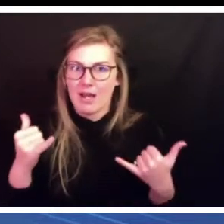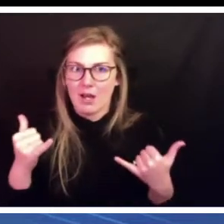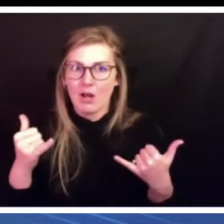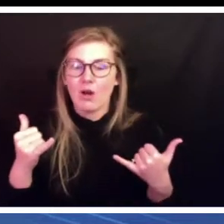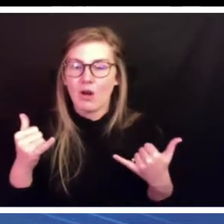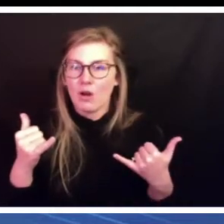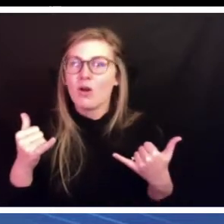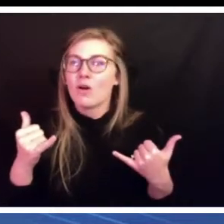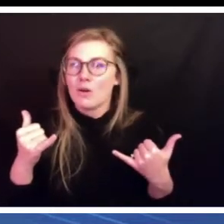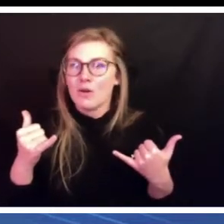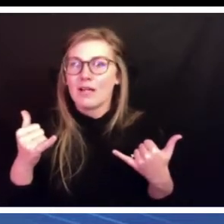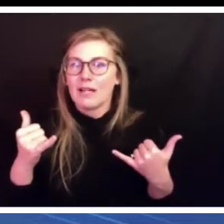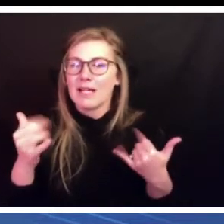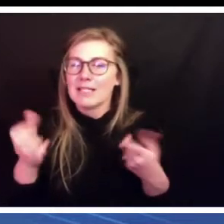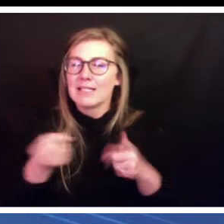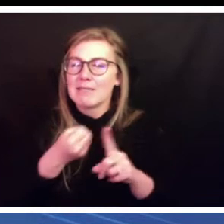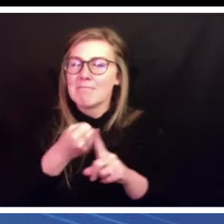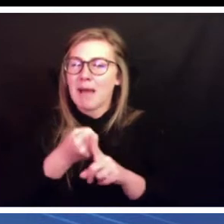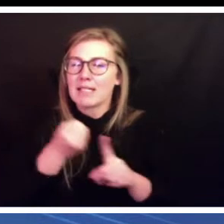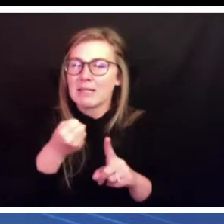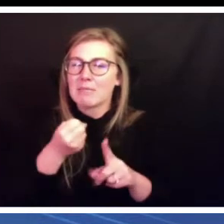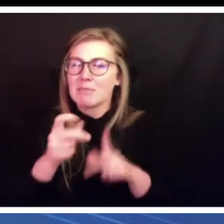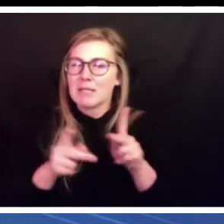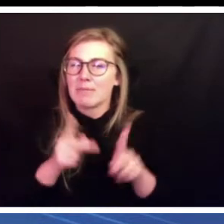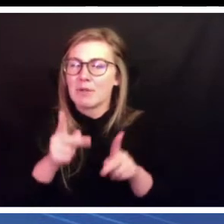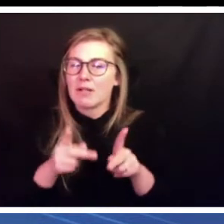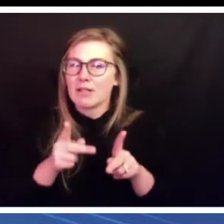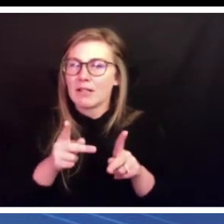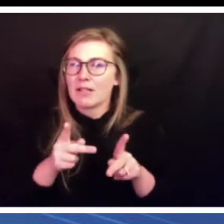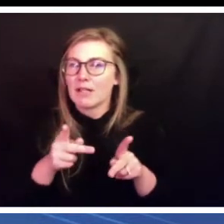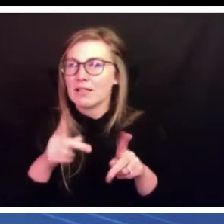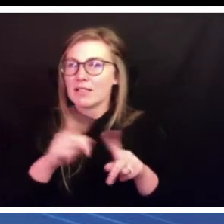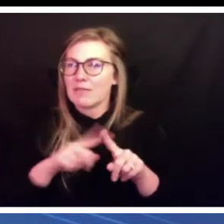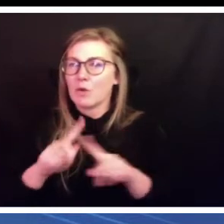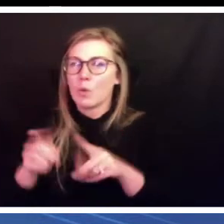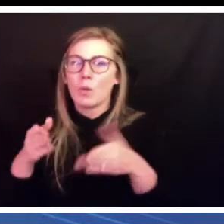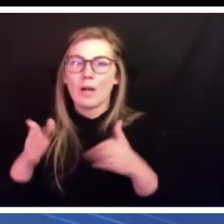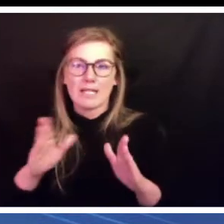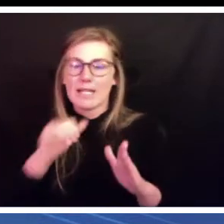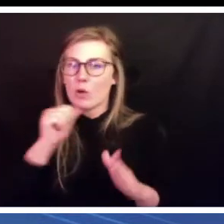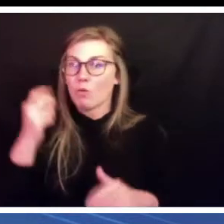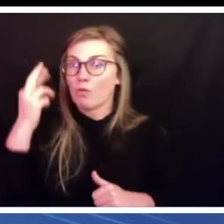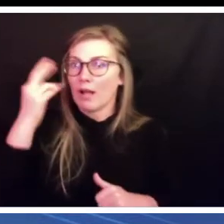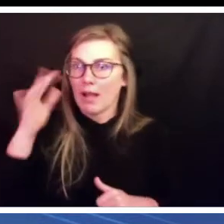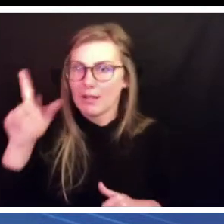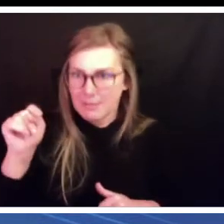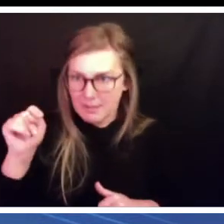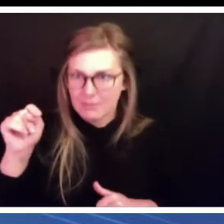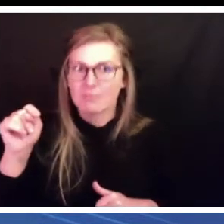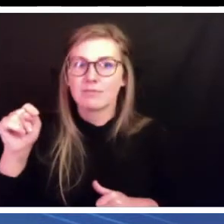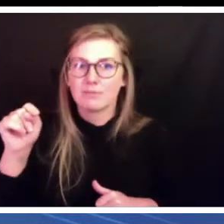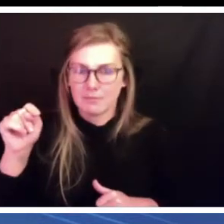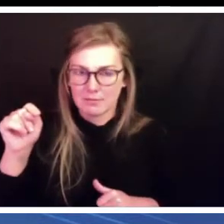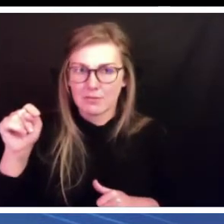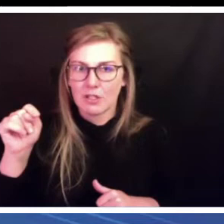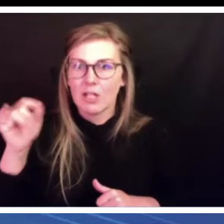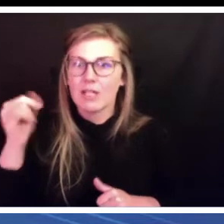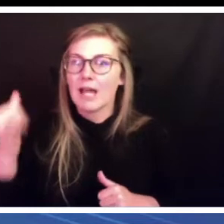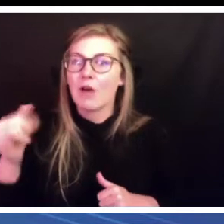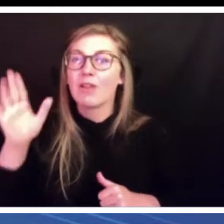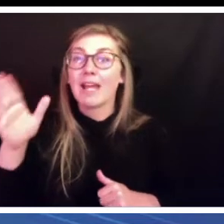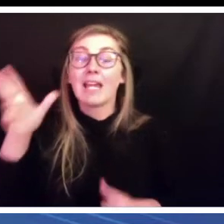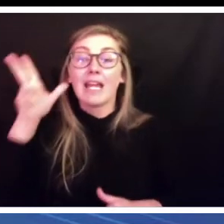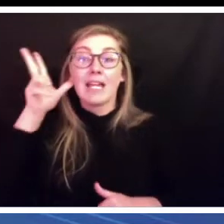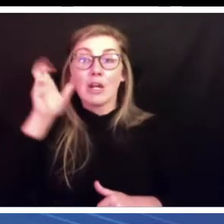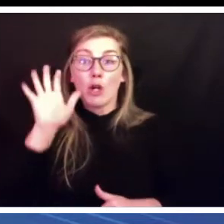viewers, right. In a lot of different ways. And I, I think you've kind of aptly described one way in which the connection of your voice talking about it in front of people